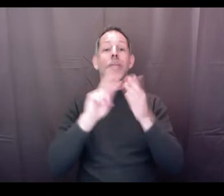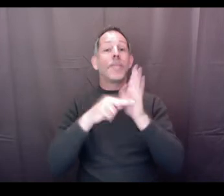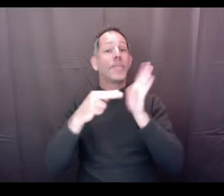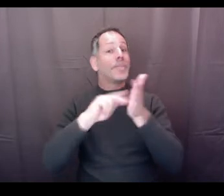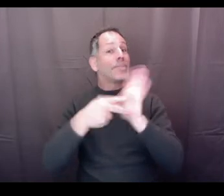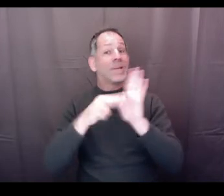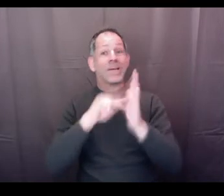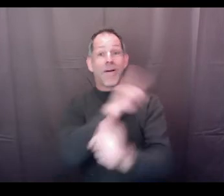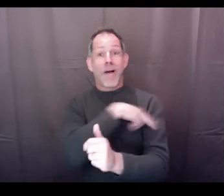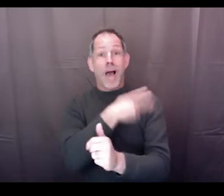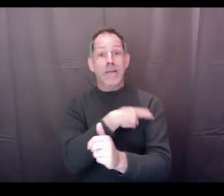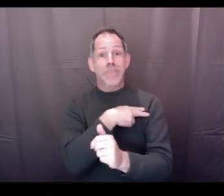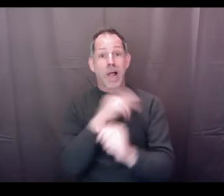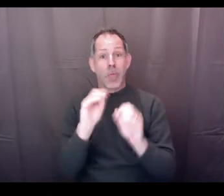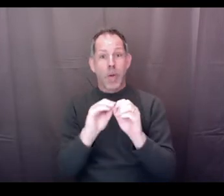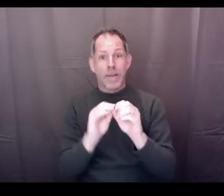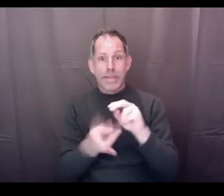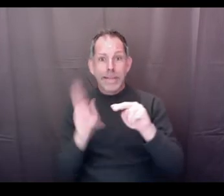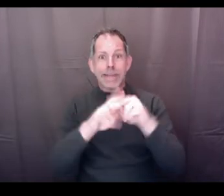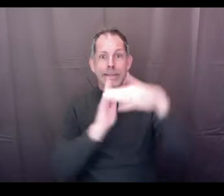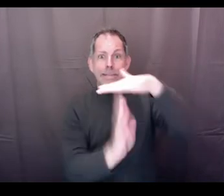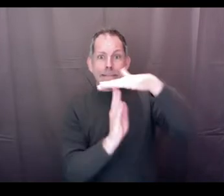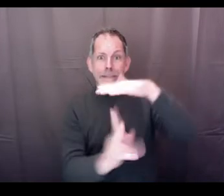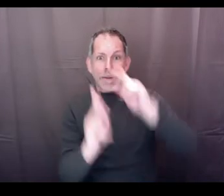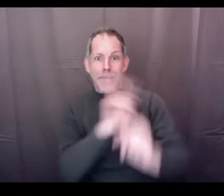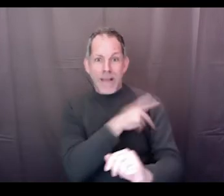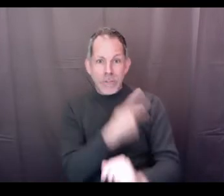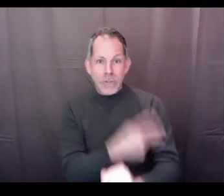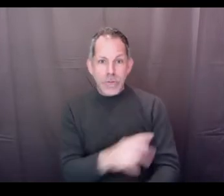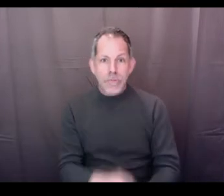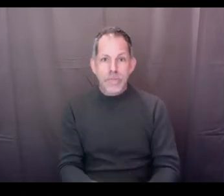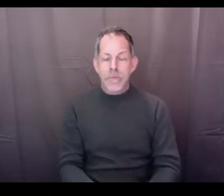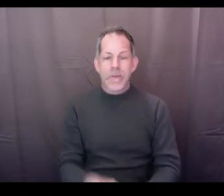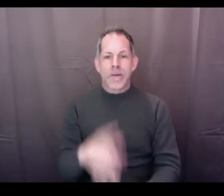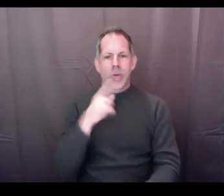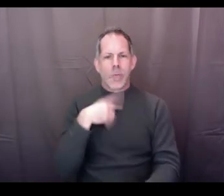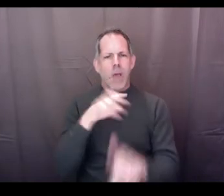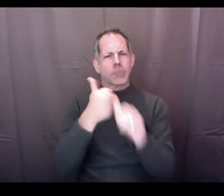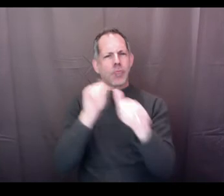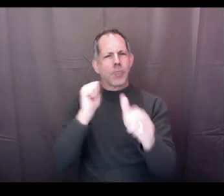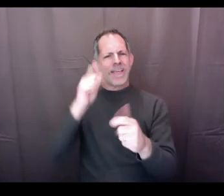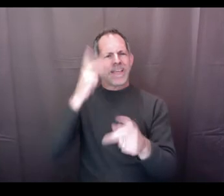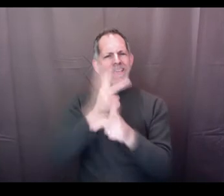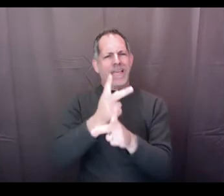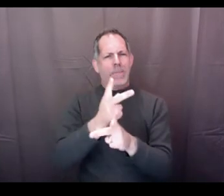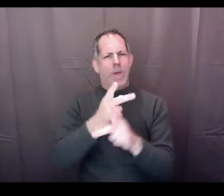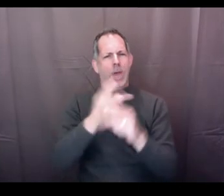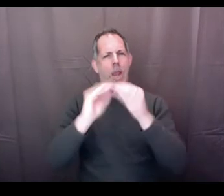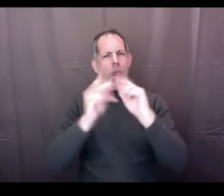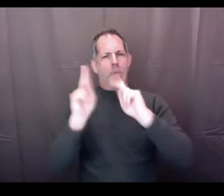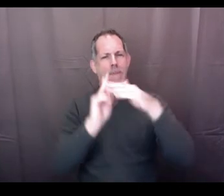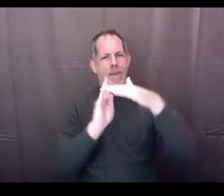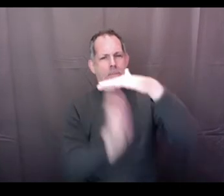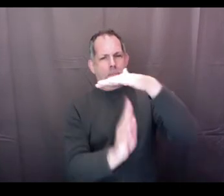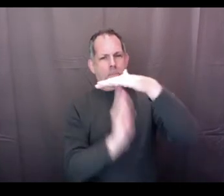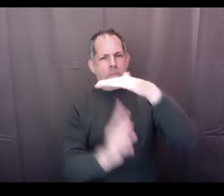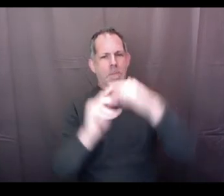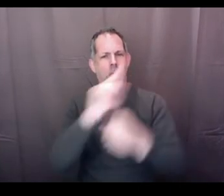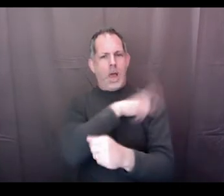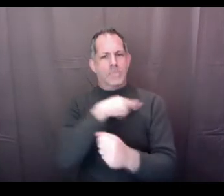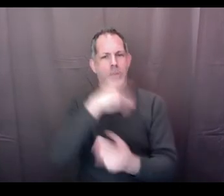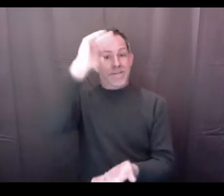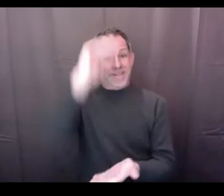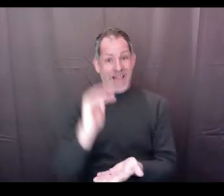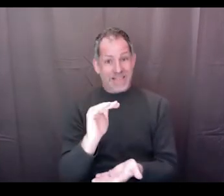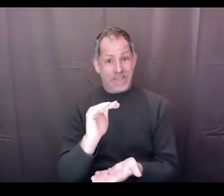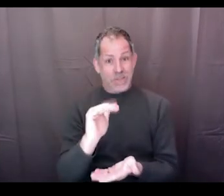of the main things we're trying to avoid is overwhelming the medical care system with just too many people who are sick enough